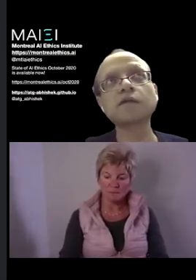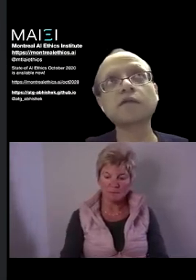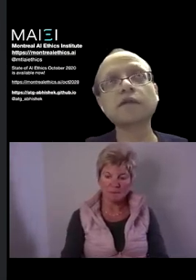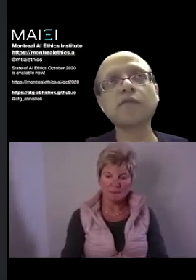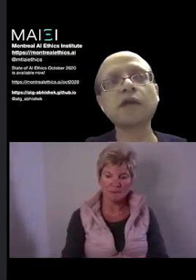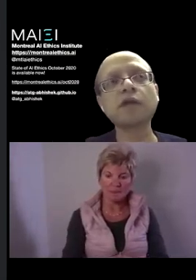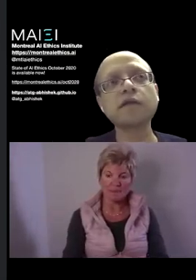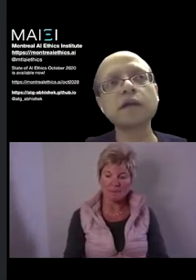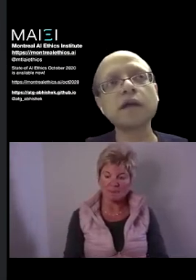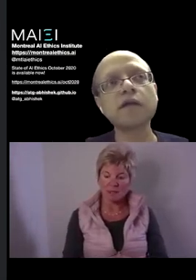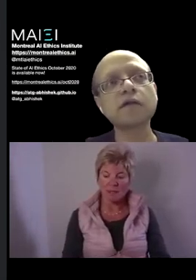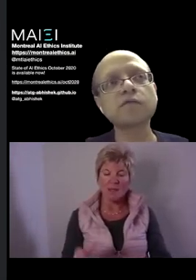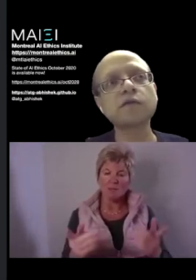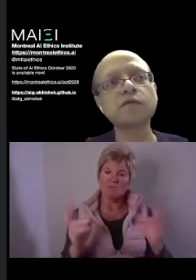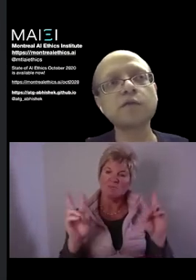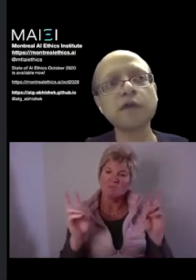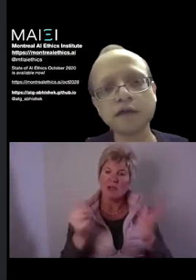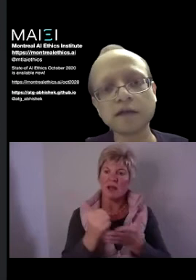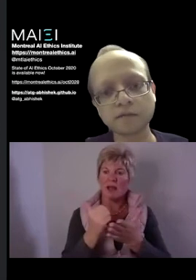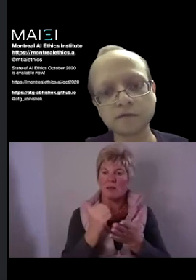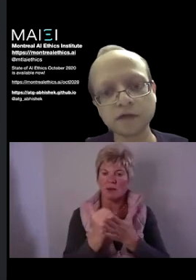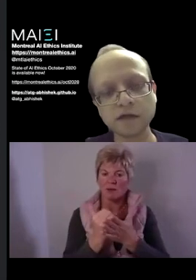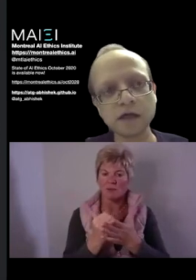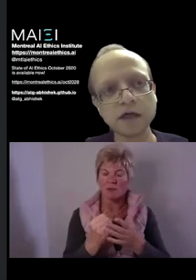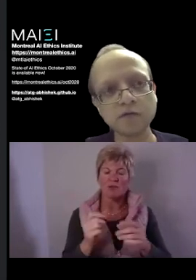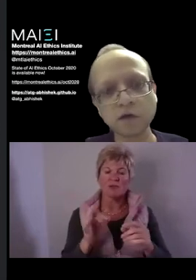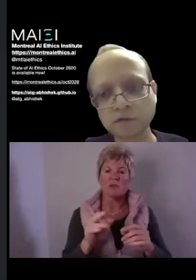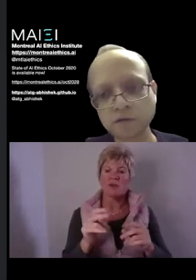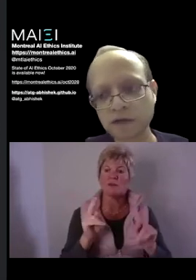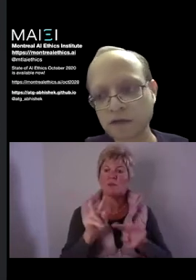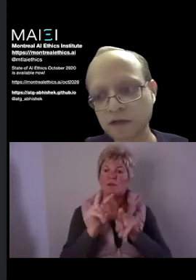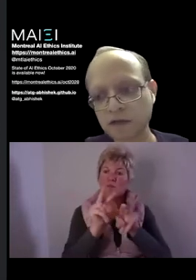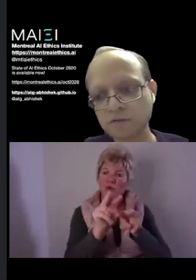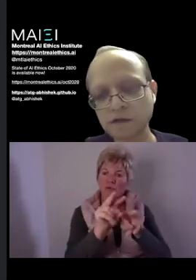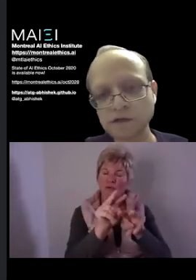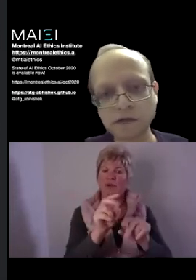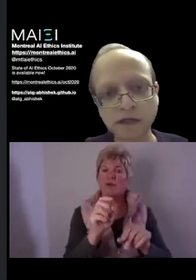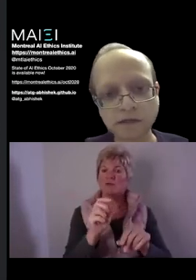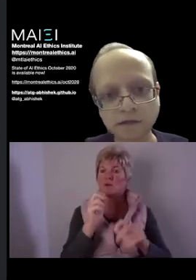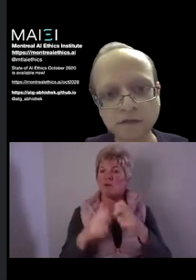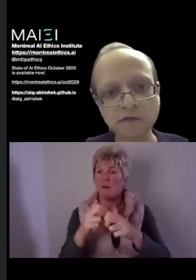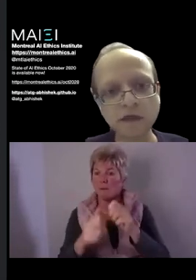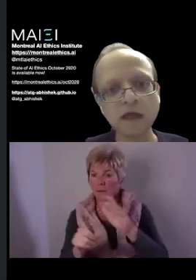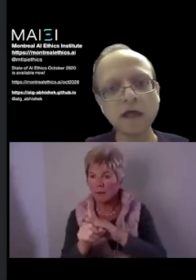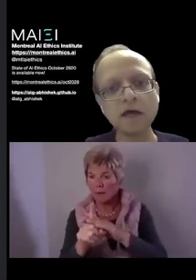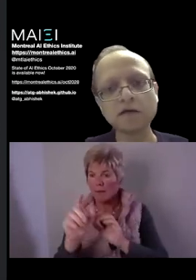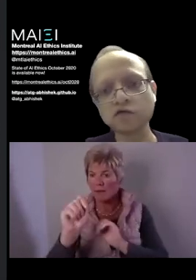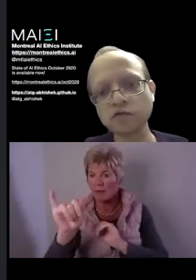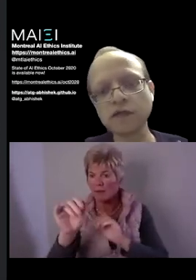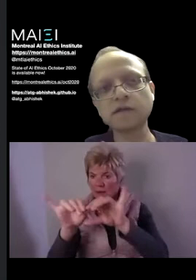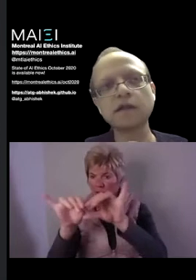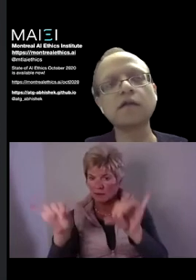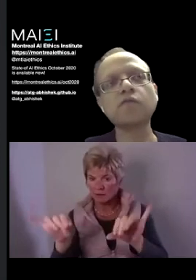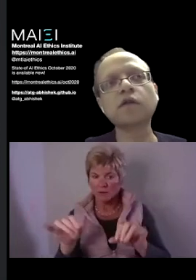as a sort of saving grace in terms of preventing some of the problems with these AI systems.